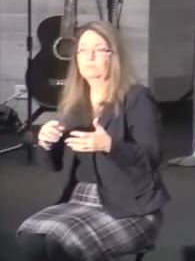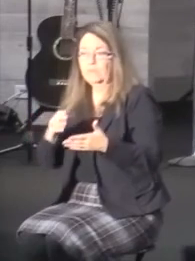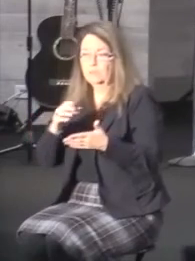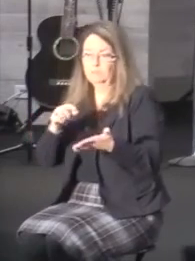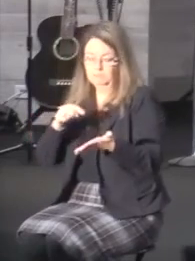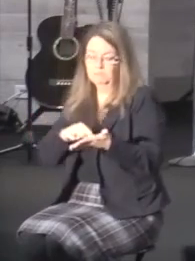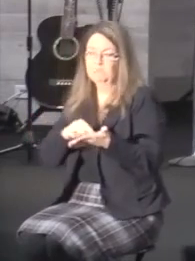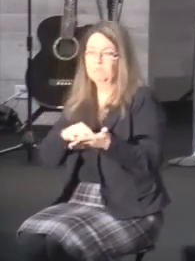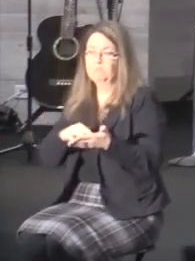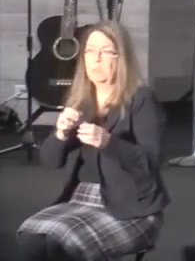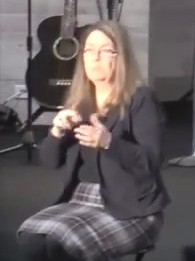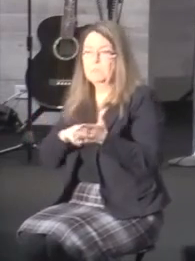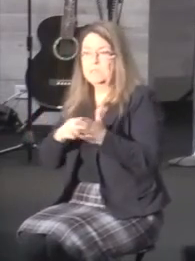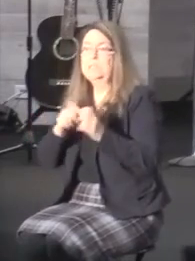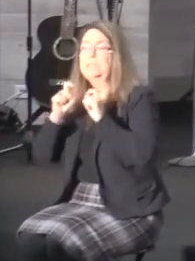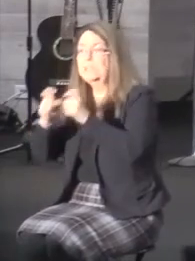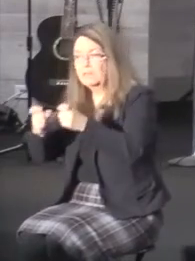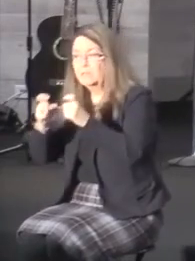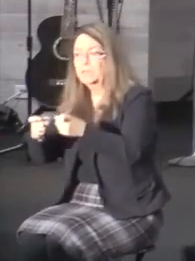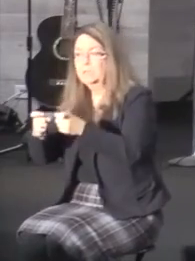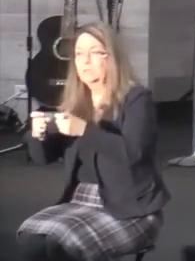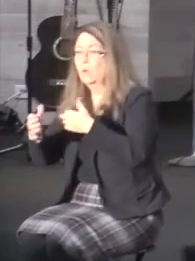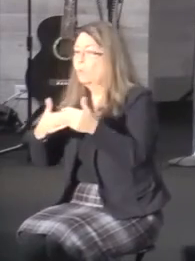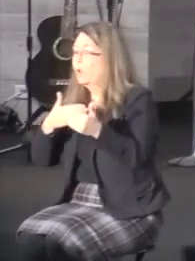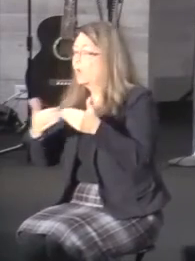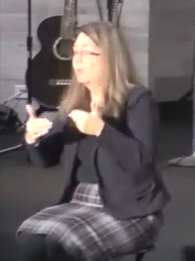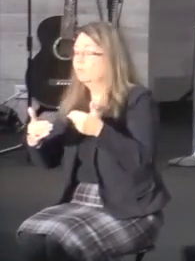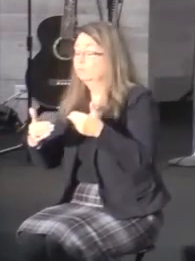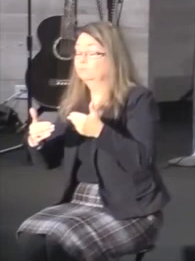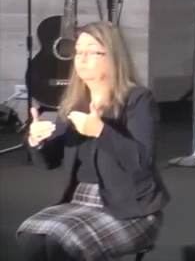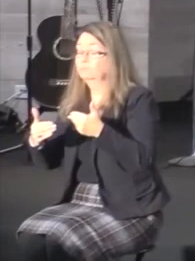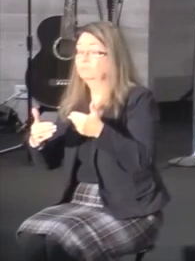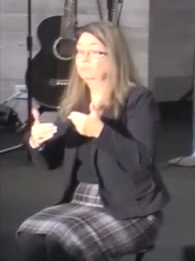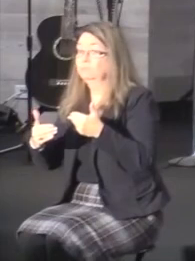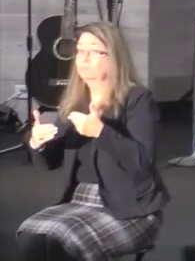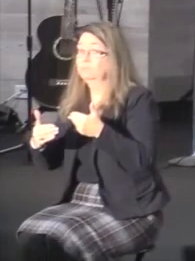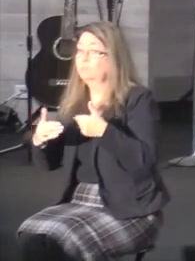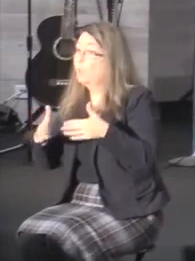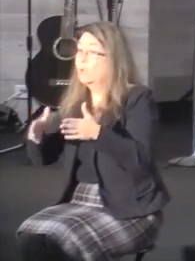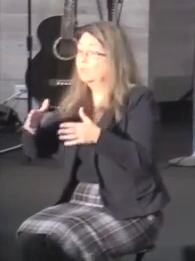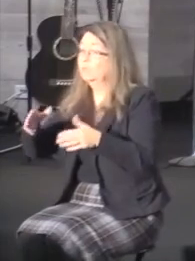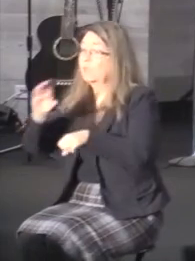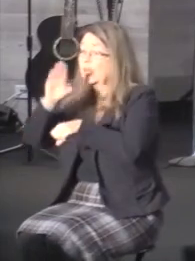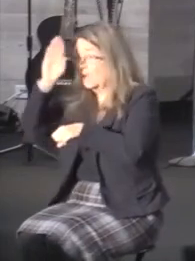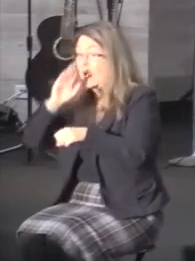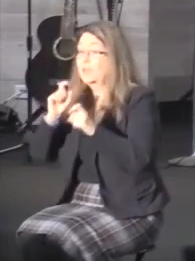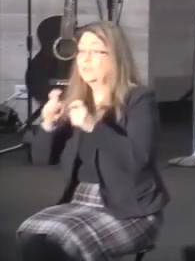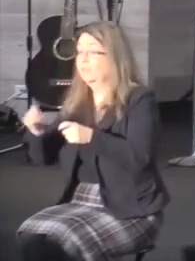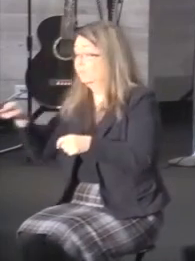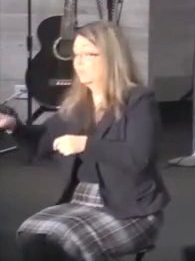giving. That God, for whatever means, has given the church at Philippi a gracious and a giving heart,